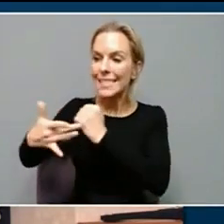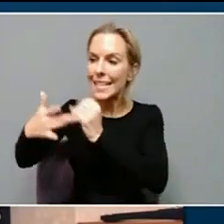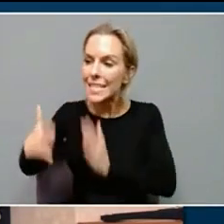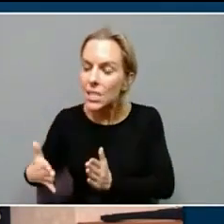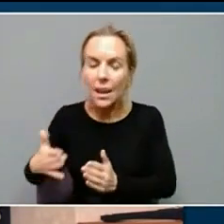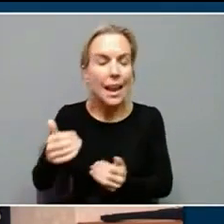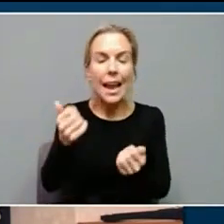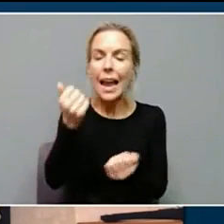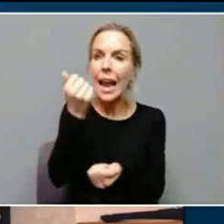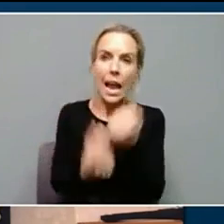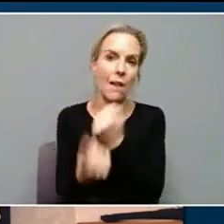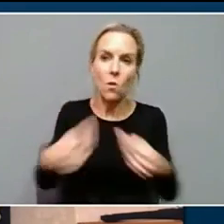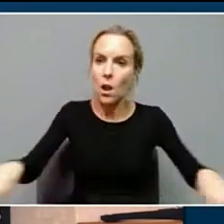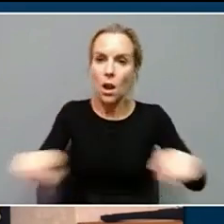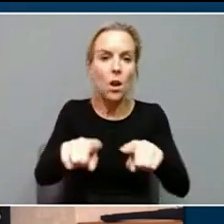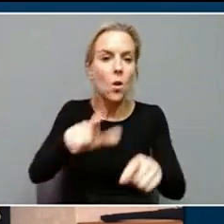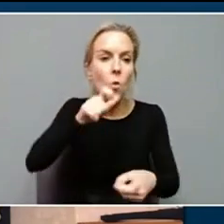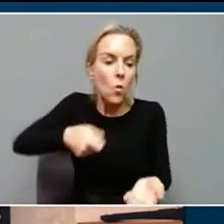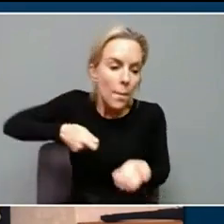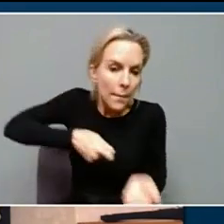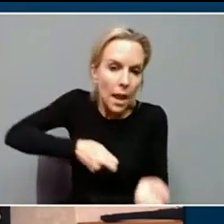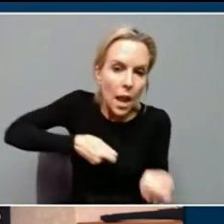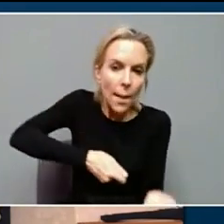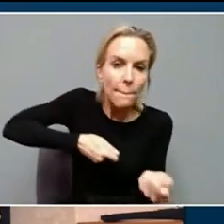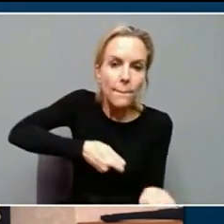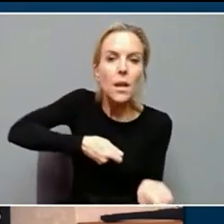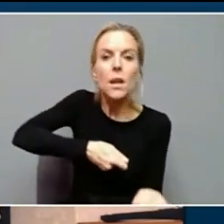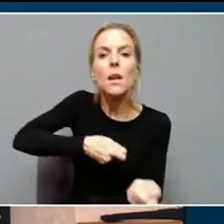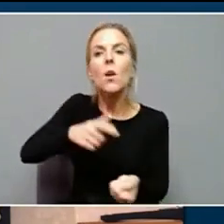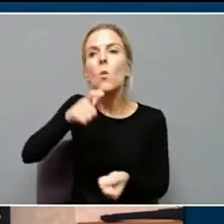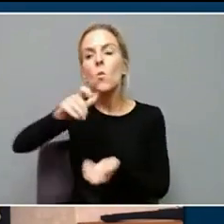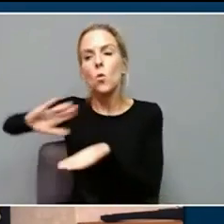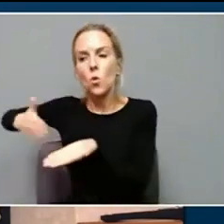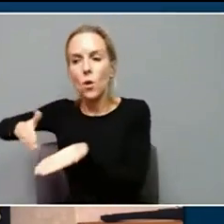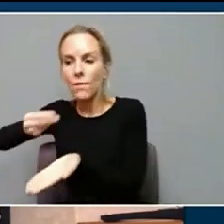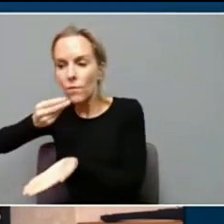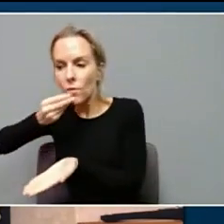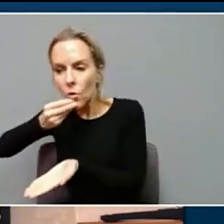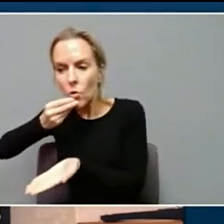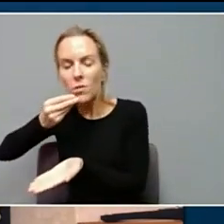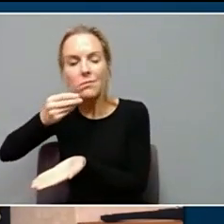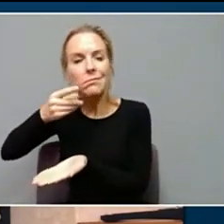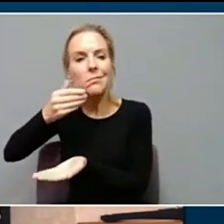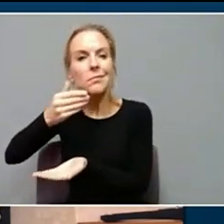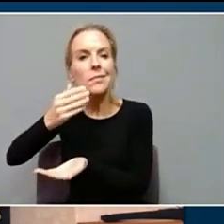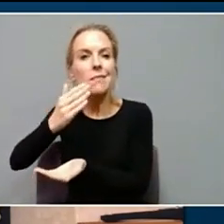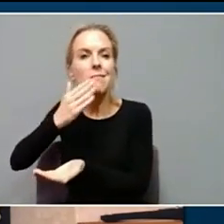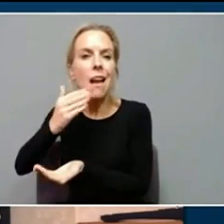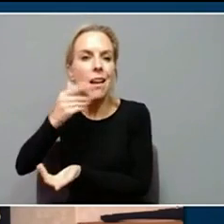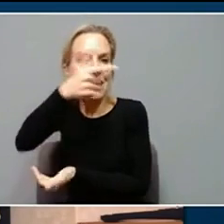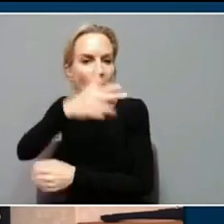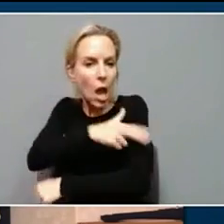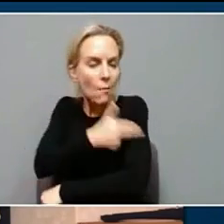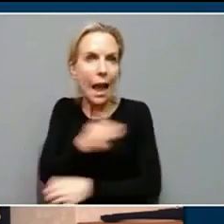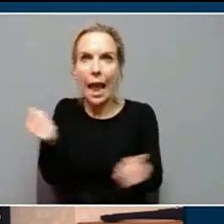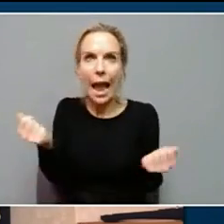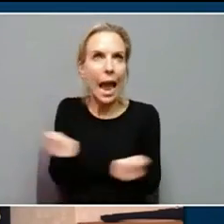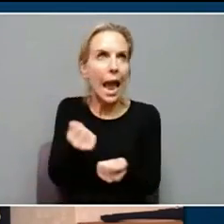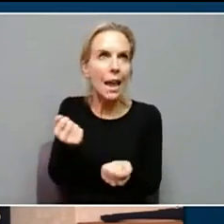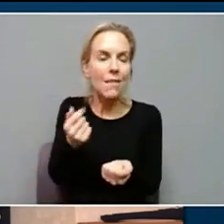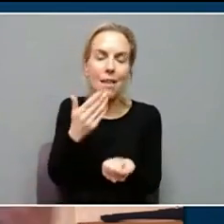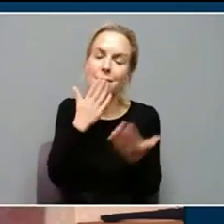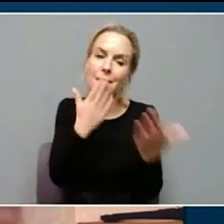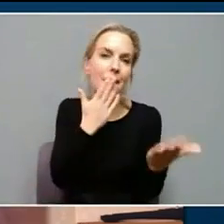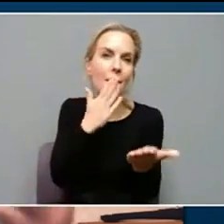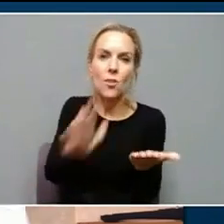people who clean the floors, people who make our food, people who do everything, I thank everybody for their service. I'm